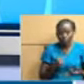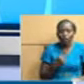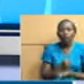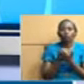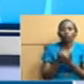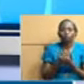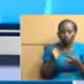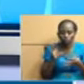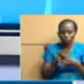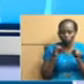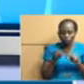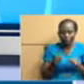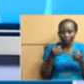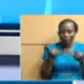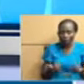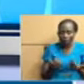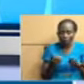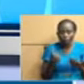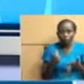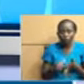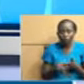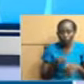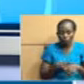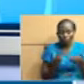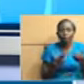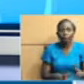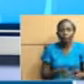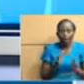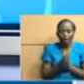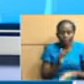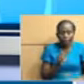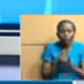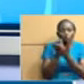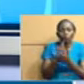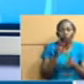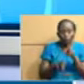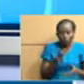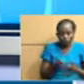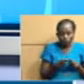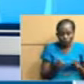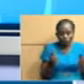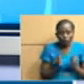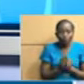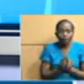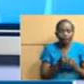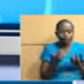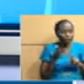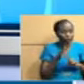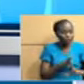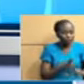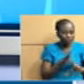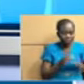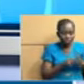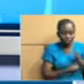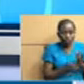these sudden emergencies when they happen and enable people to deal with the vulnerabilities and be able to continue to